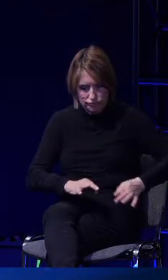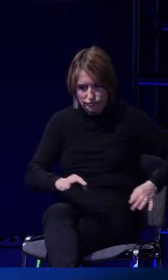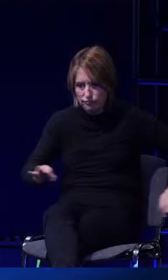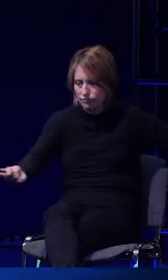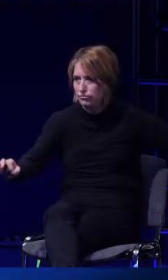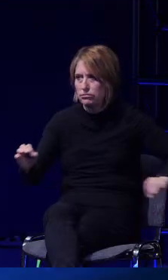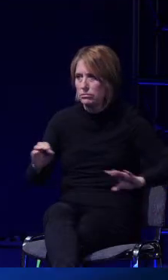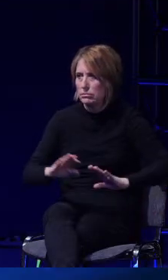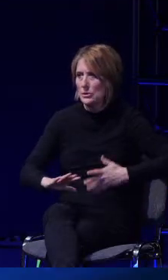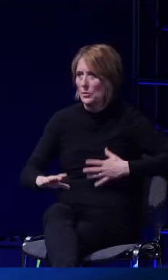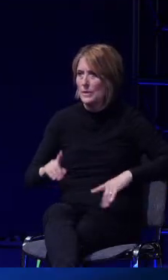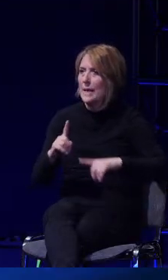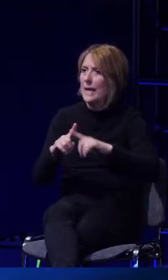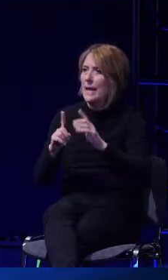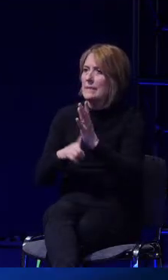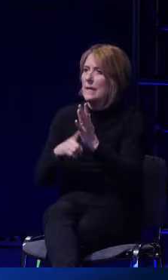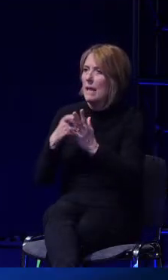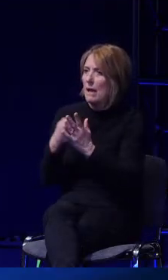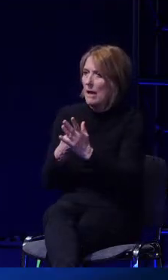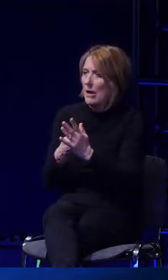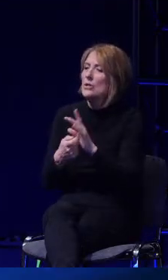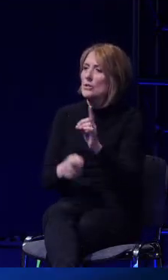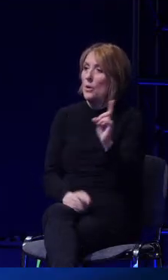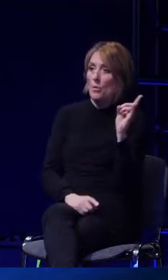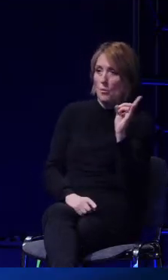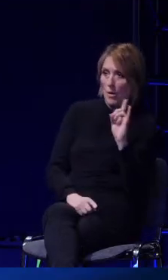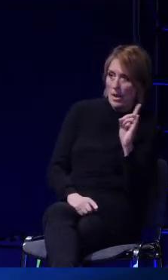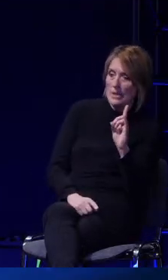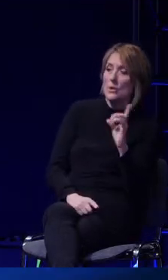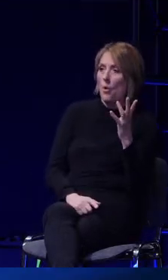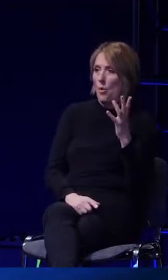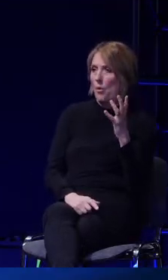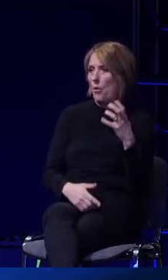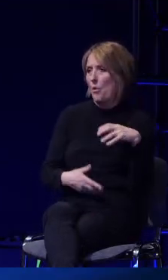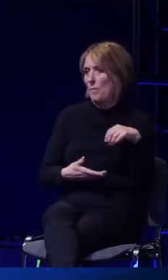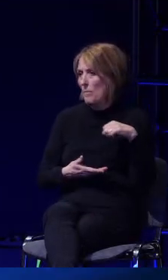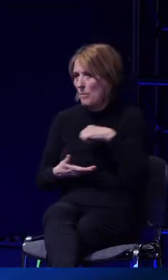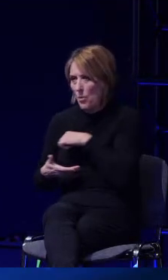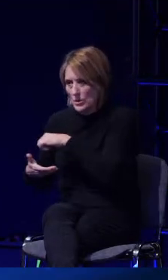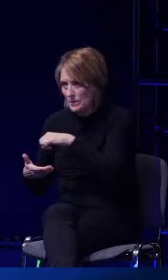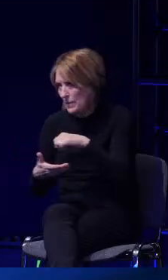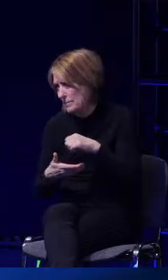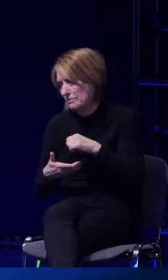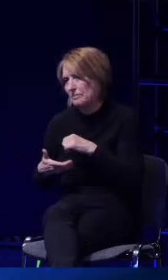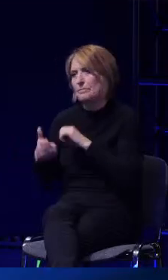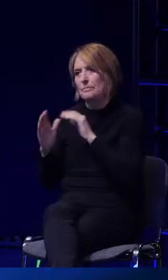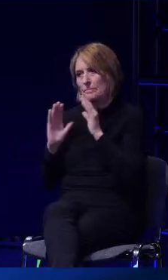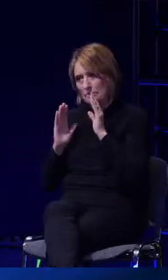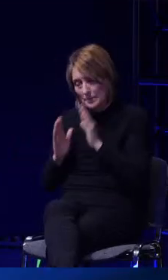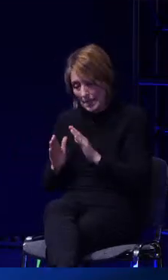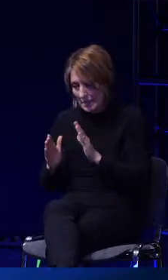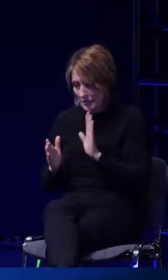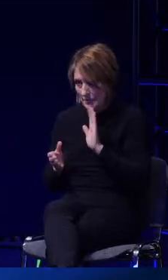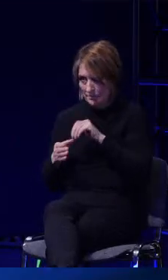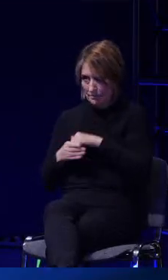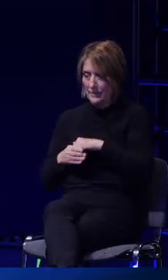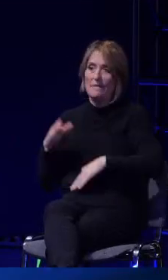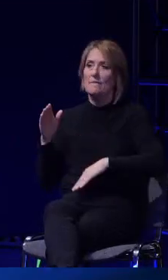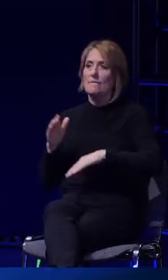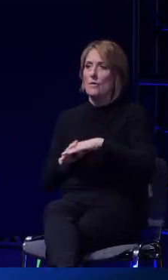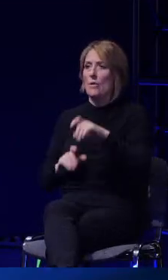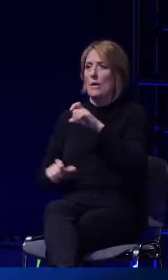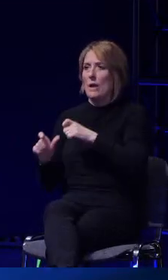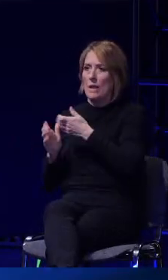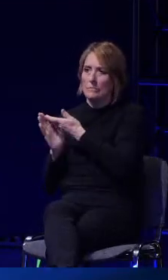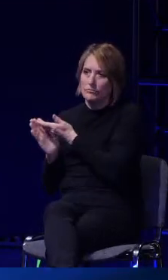something. So as wireless and as portable and as small as possible, but absolutely has to be full color spectrum so that he can be